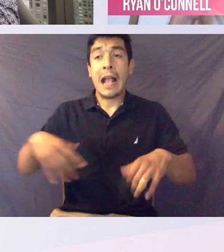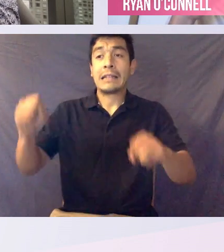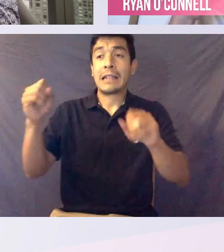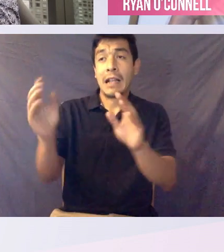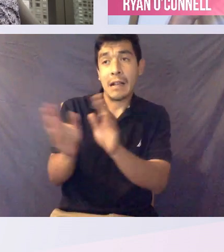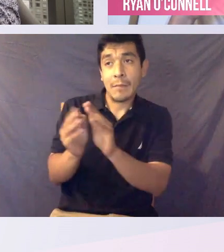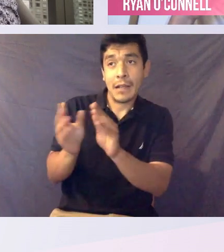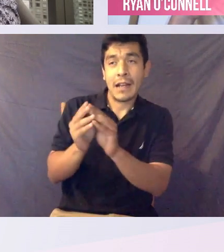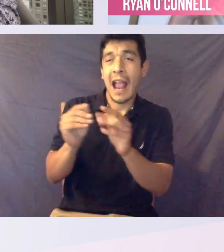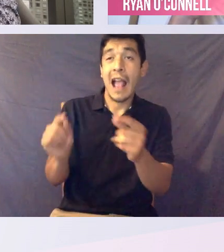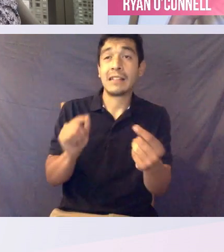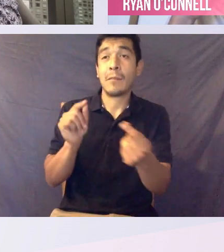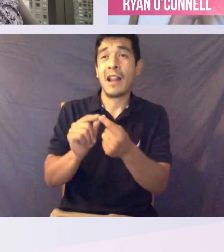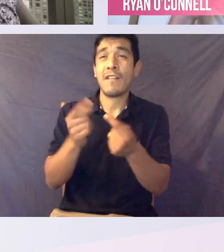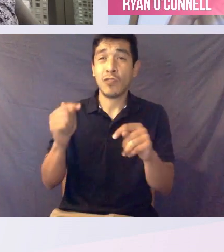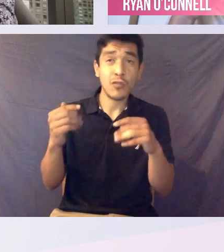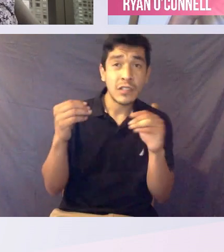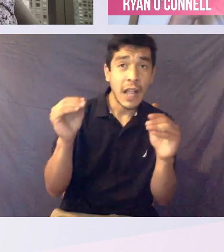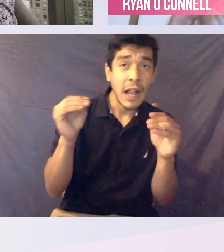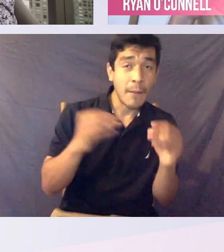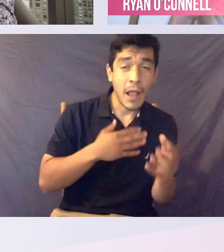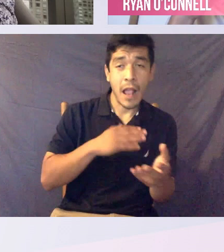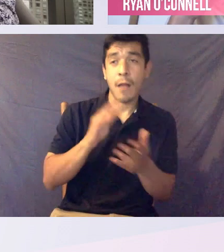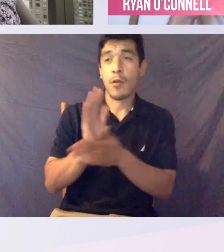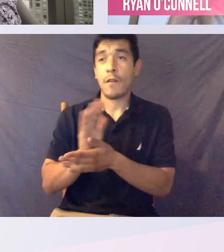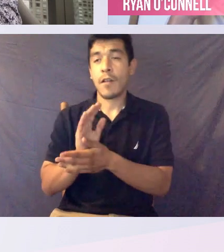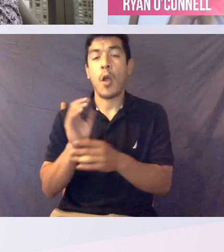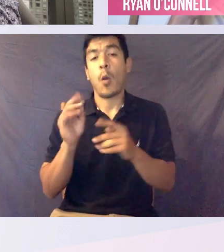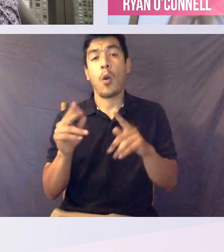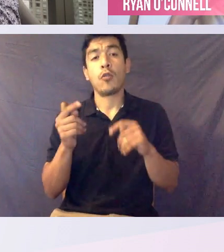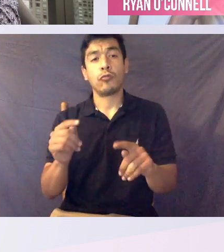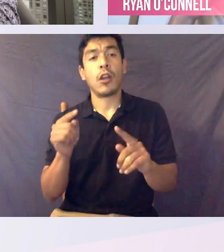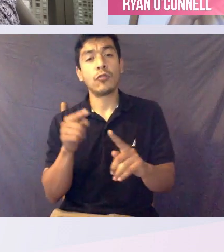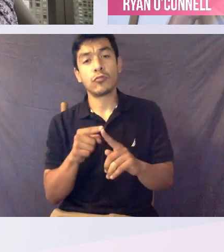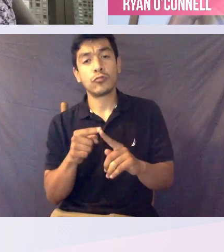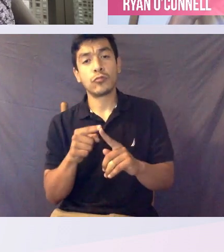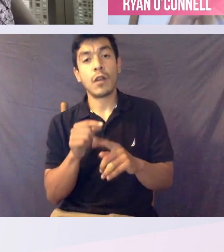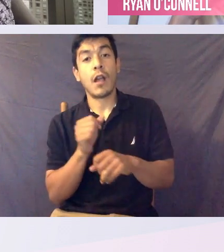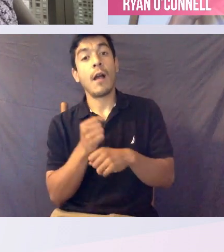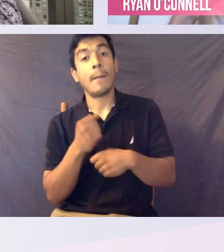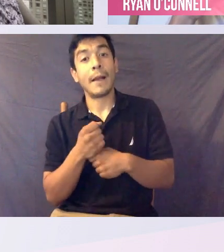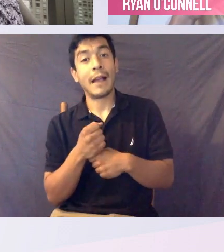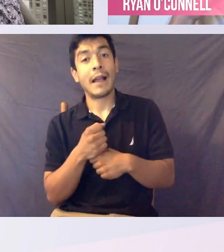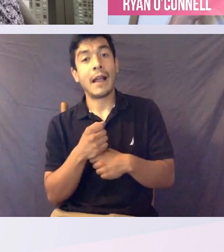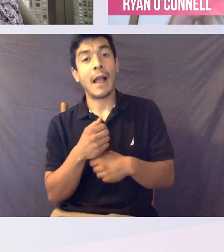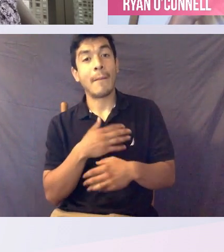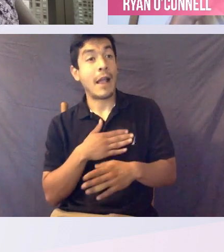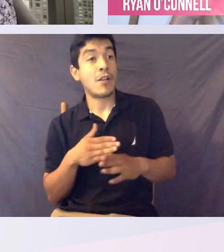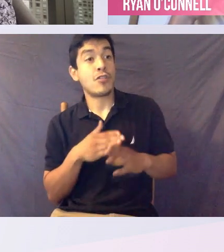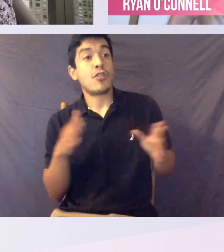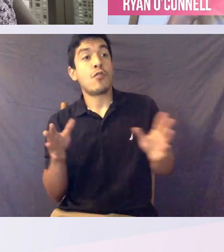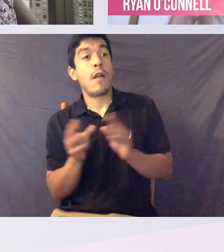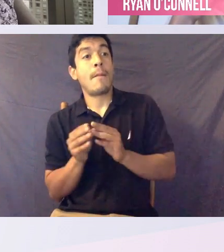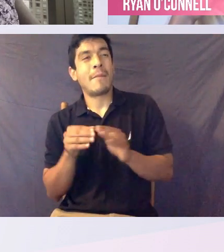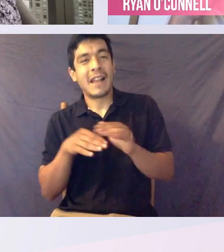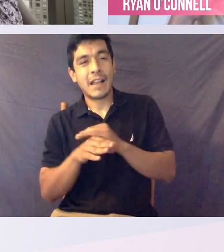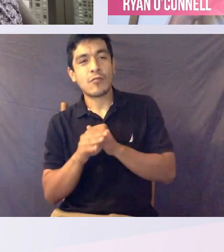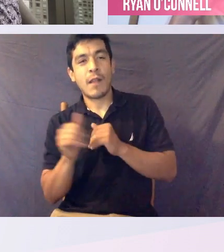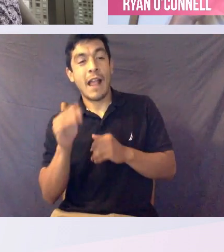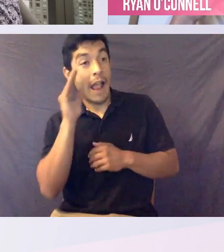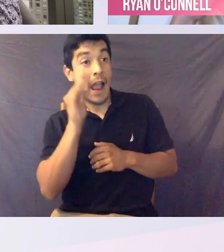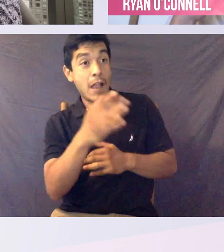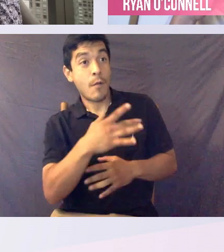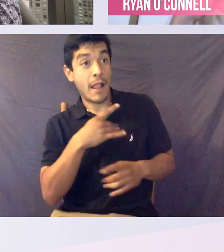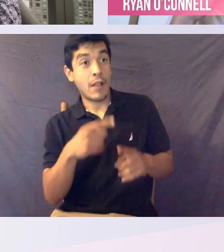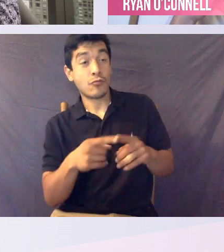specifically pitching it, or if I was trying to make a general into a, hey, would you like to attach as